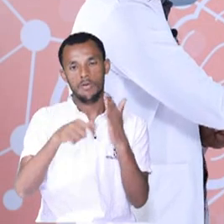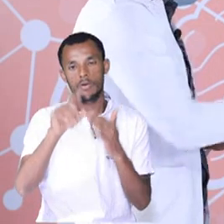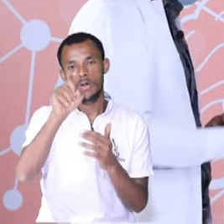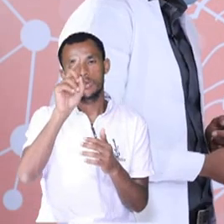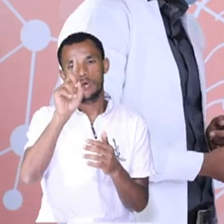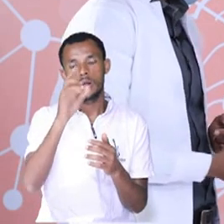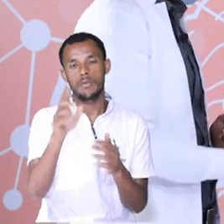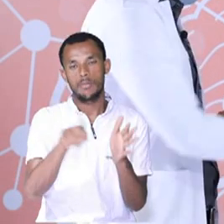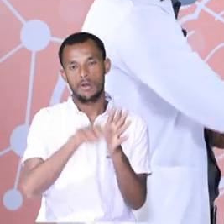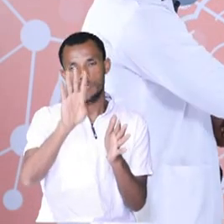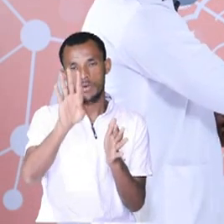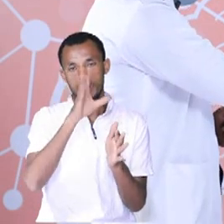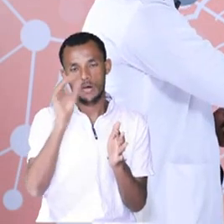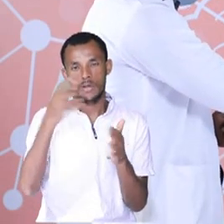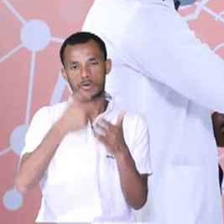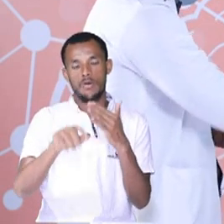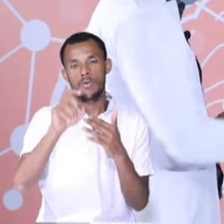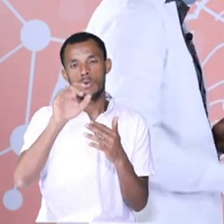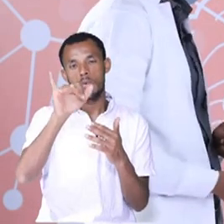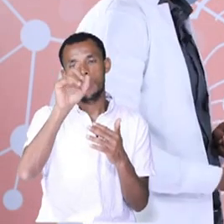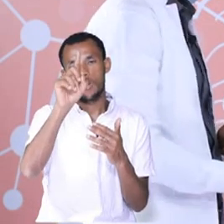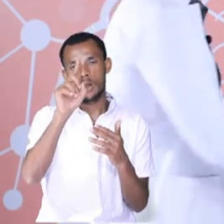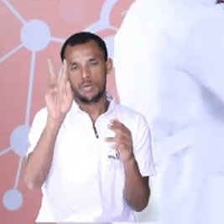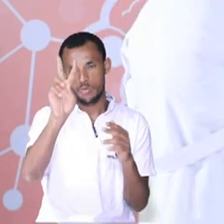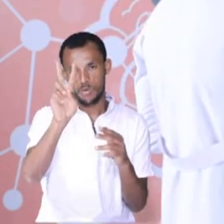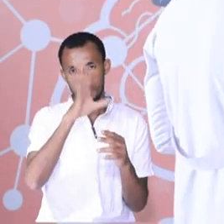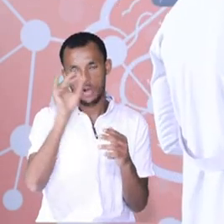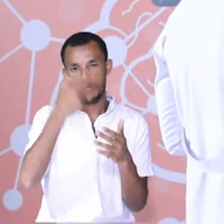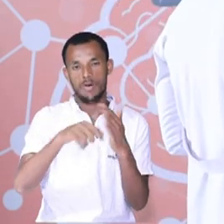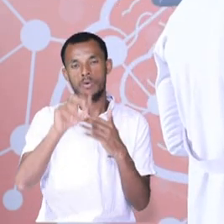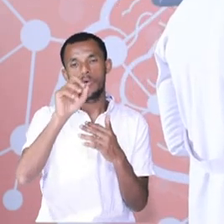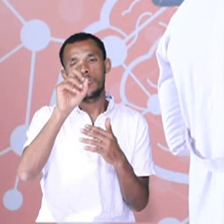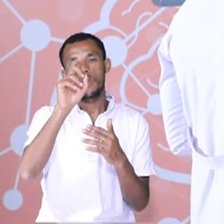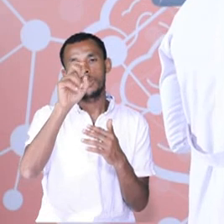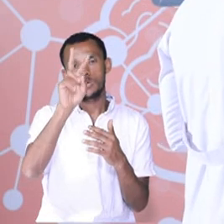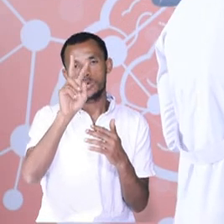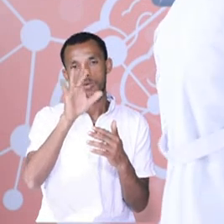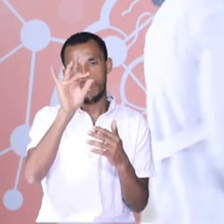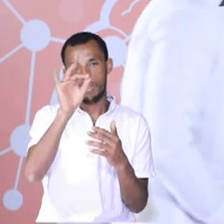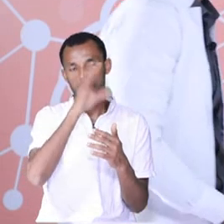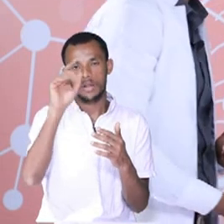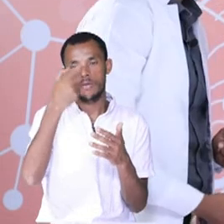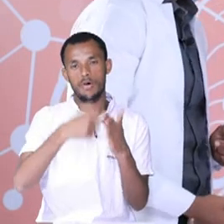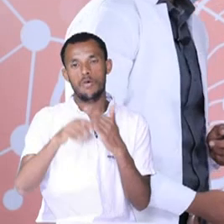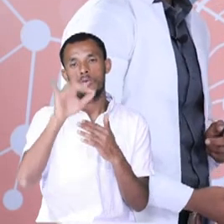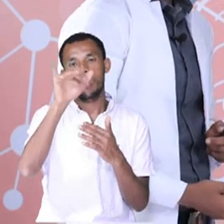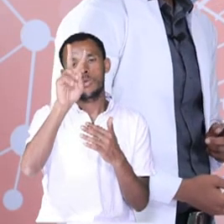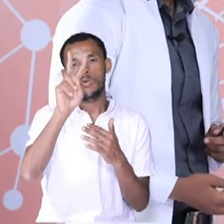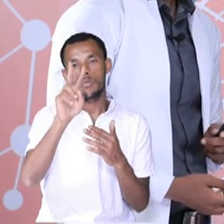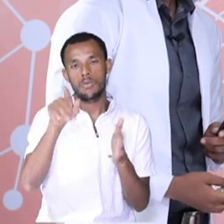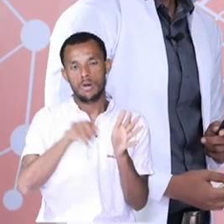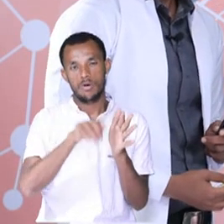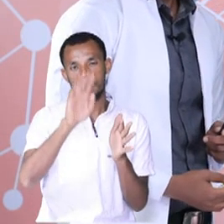of x1 is minus 4 and the value of y1 is 2, the value of x2 is 8, the value of y2